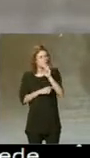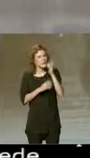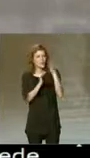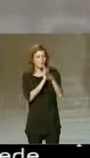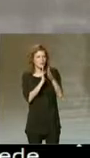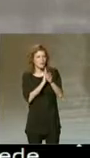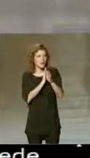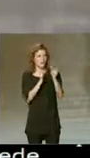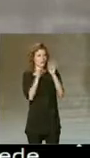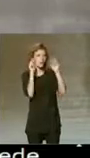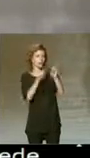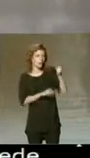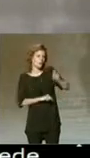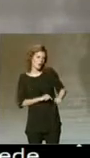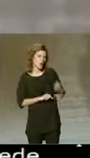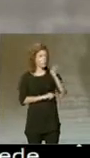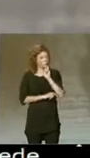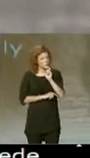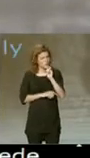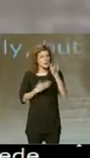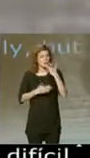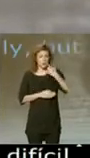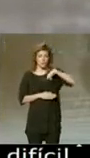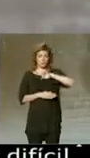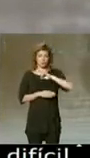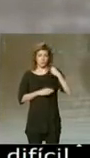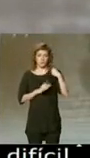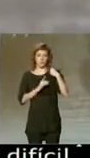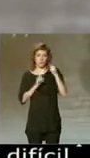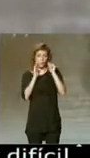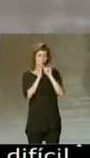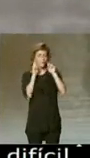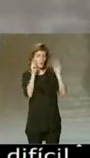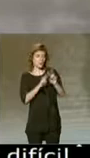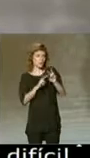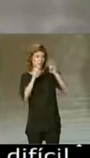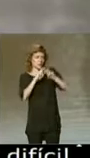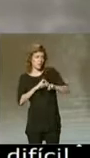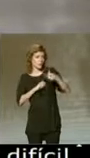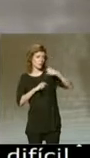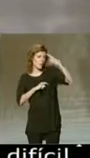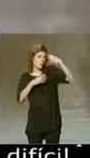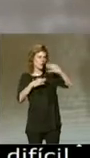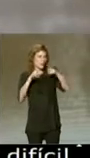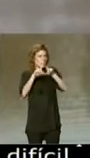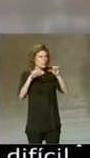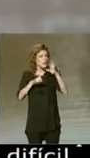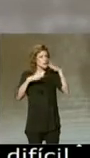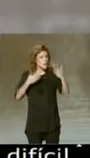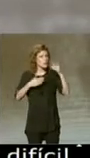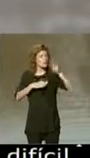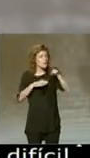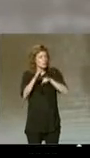difficult to involve them professionally. This happens to us from the research point of